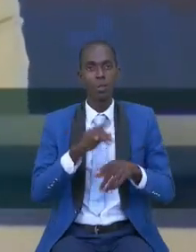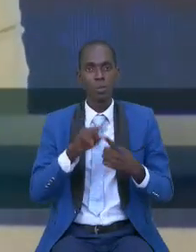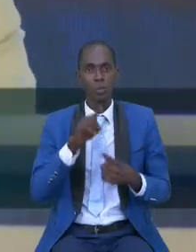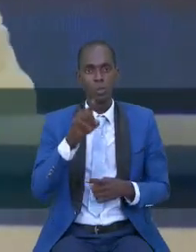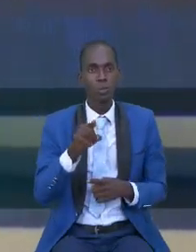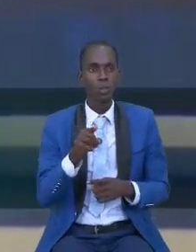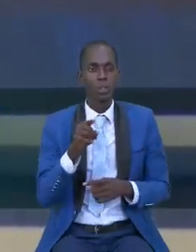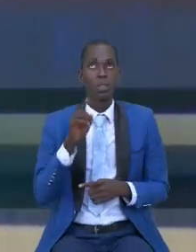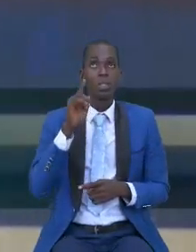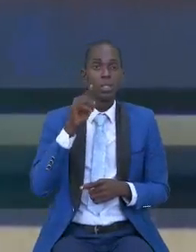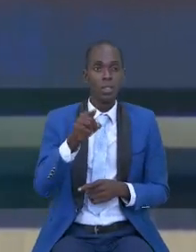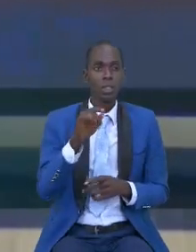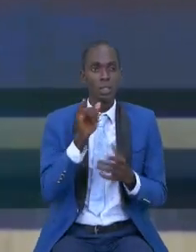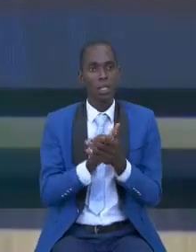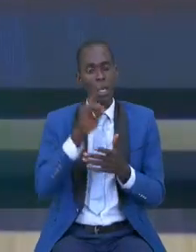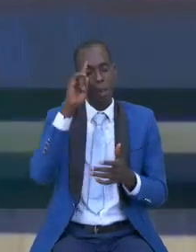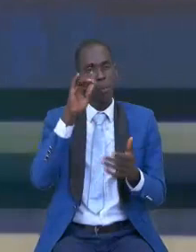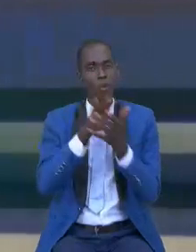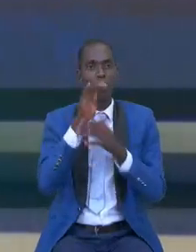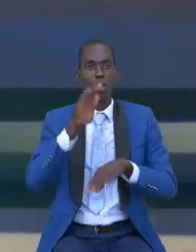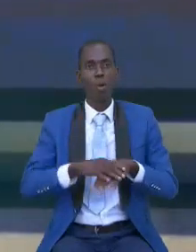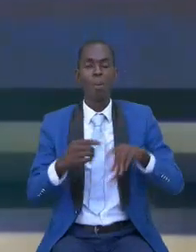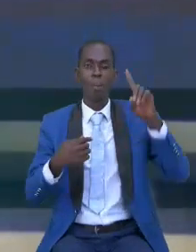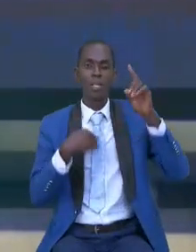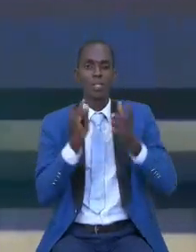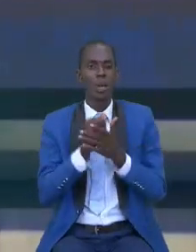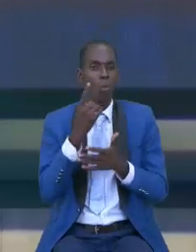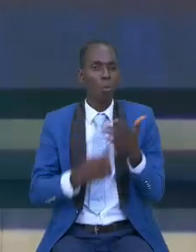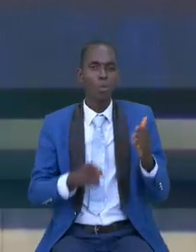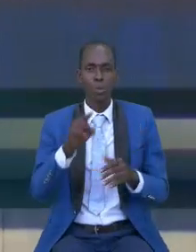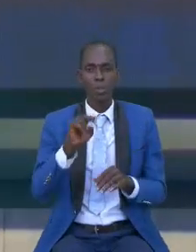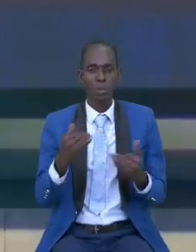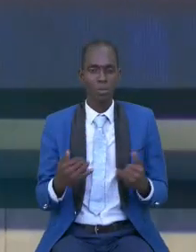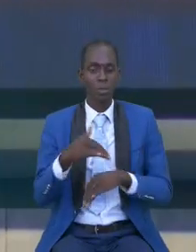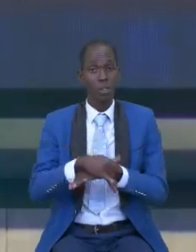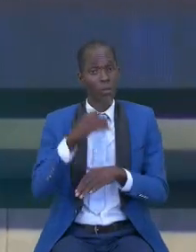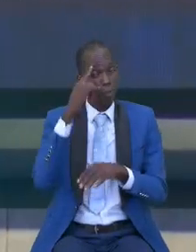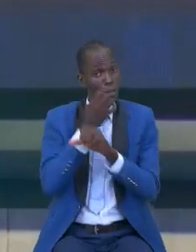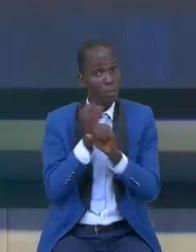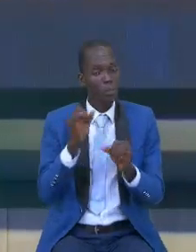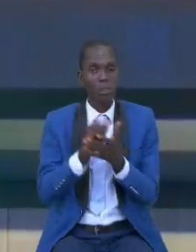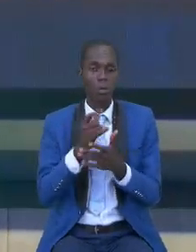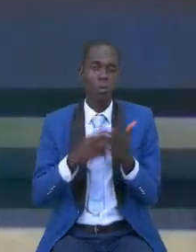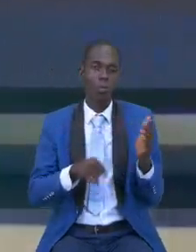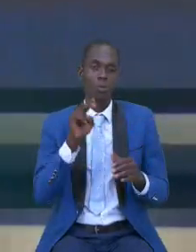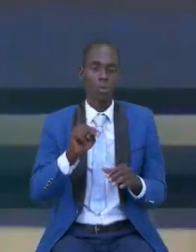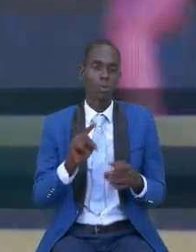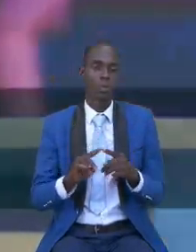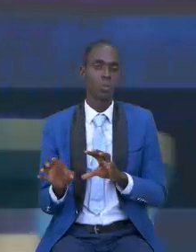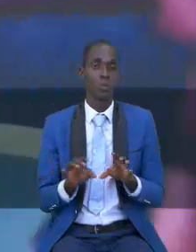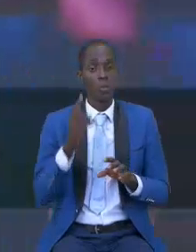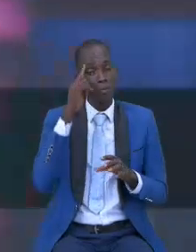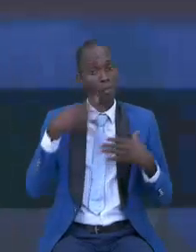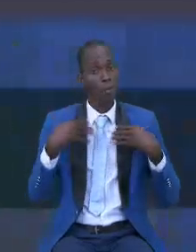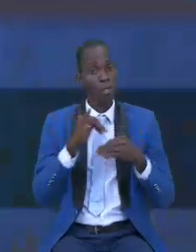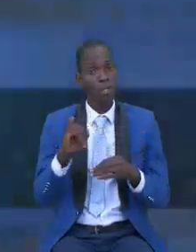he that believeth on me. That's all you need to do tonight for salvation. That's what you need to do for